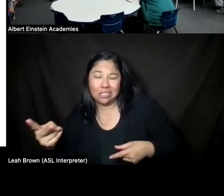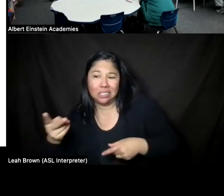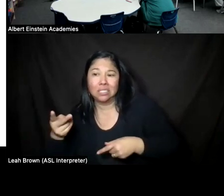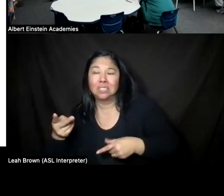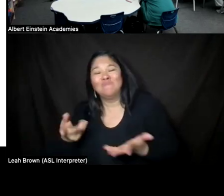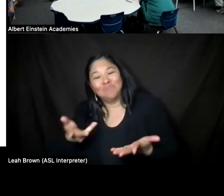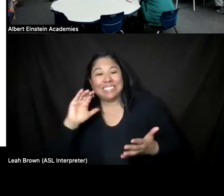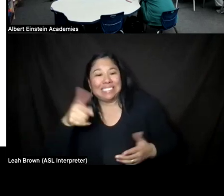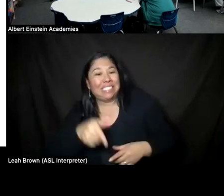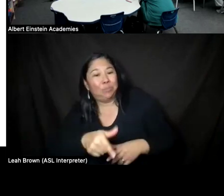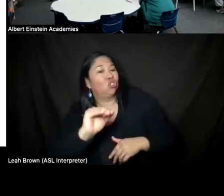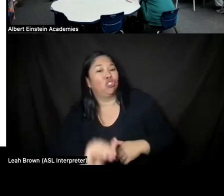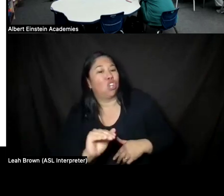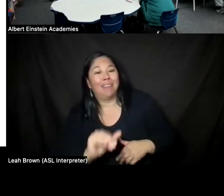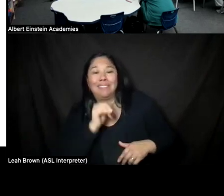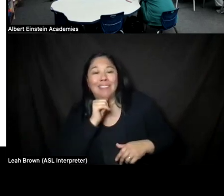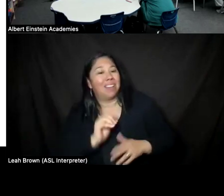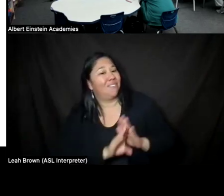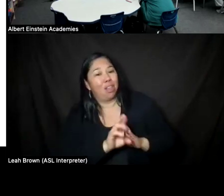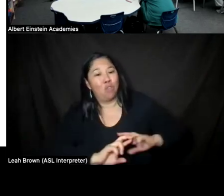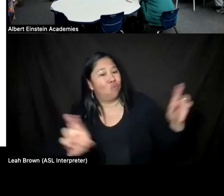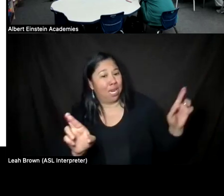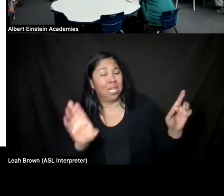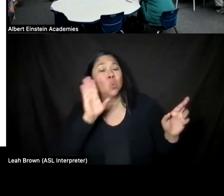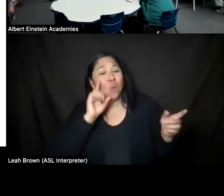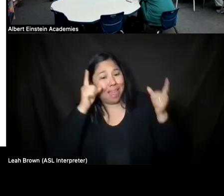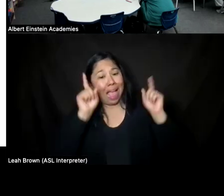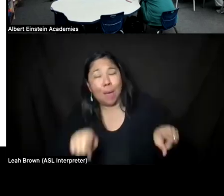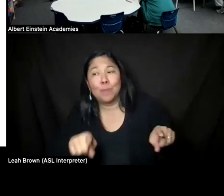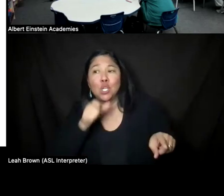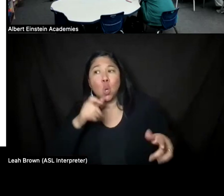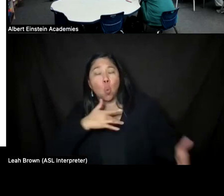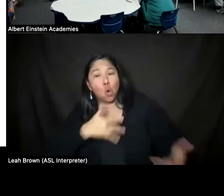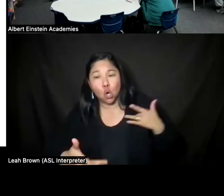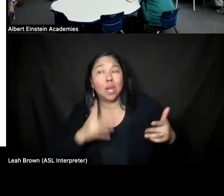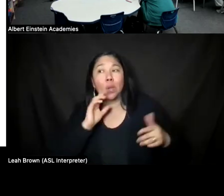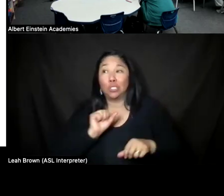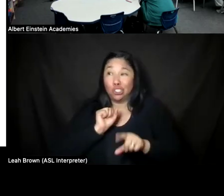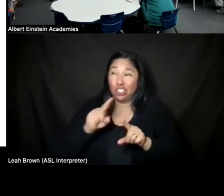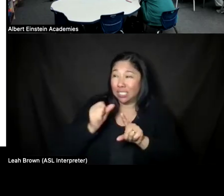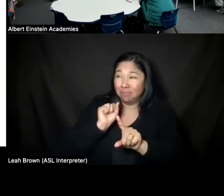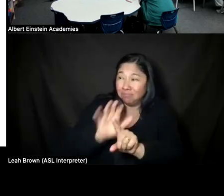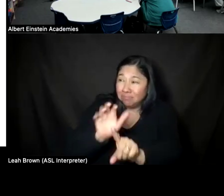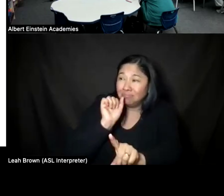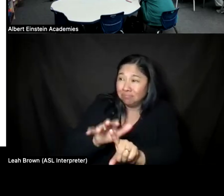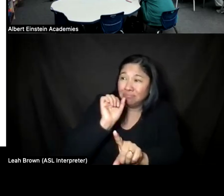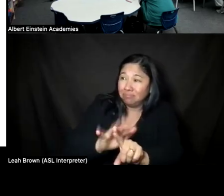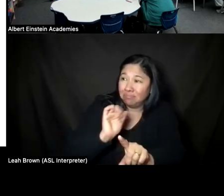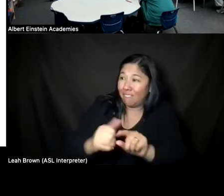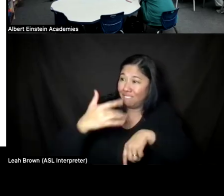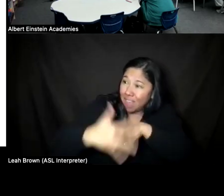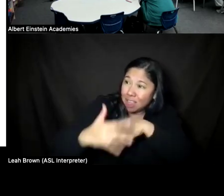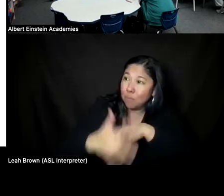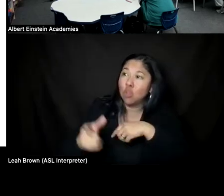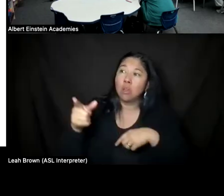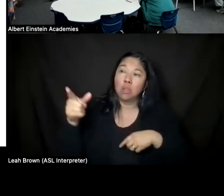quite developmentally ready yet. It'll come, don't worry, we're just going to keep presenting it, making it available. So they can kind of guide you